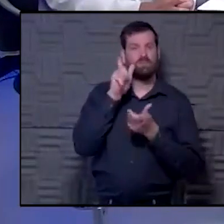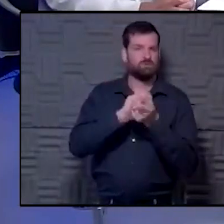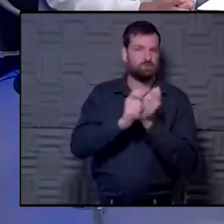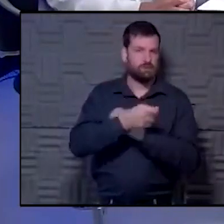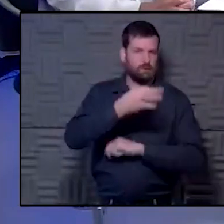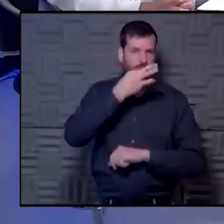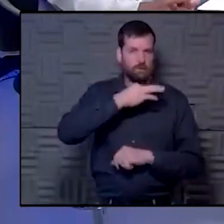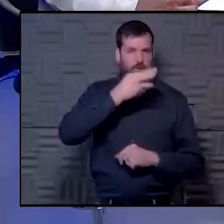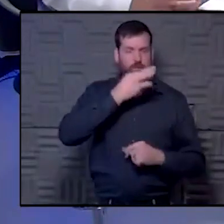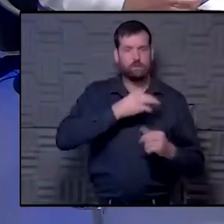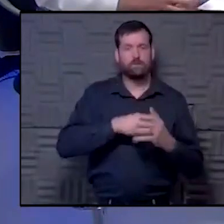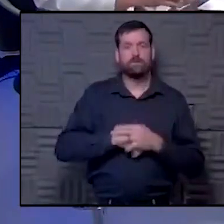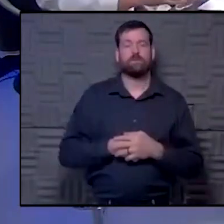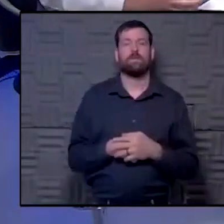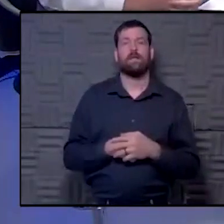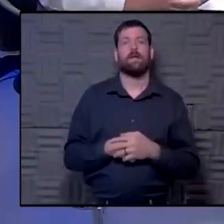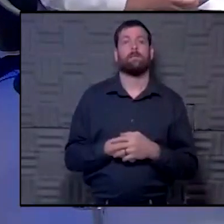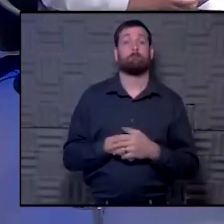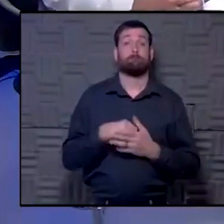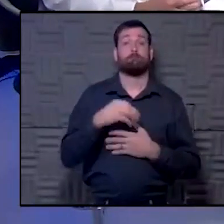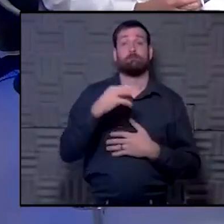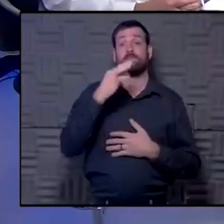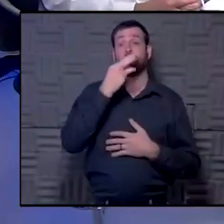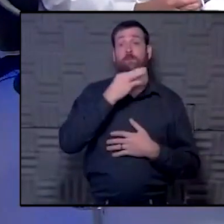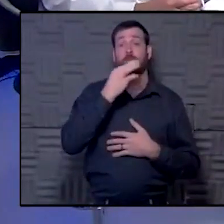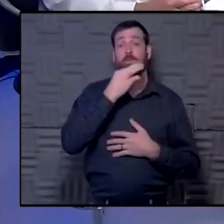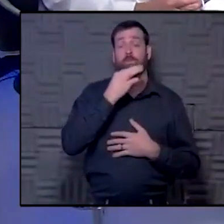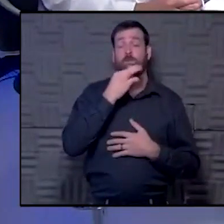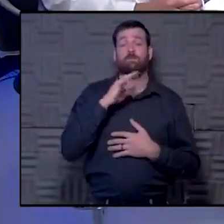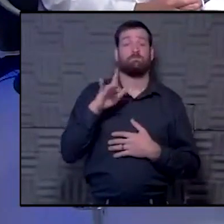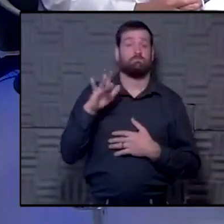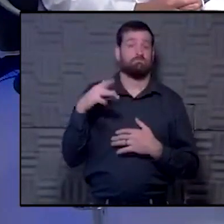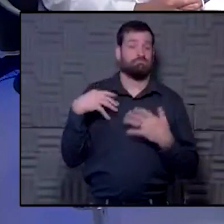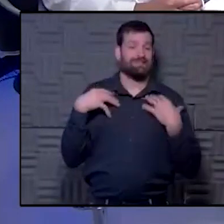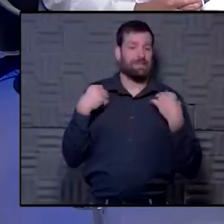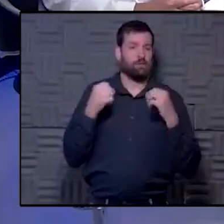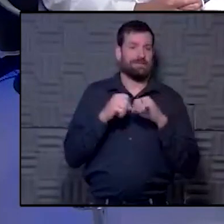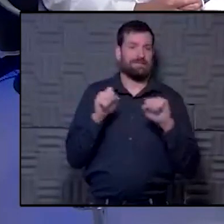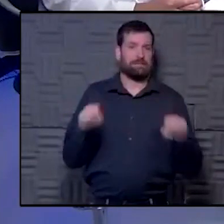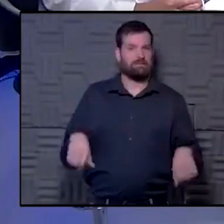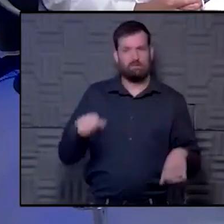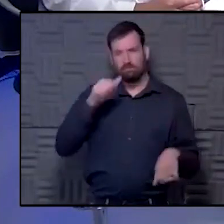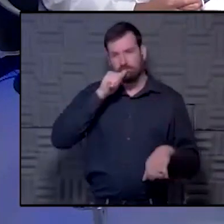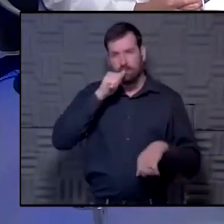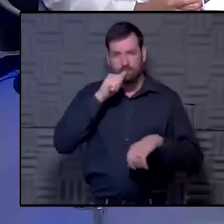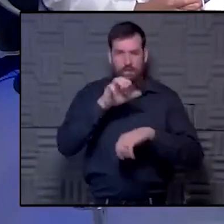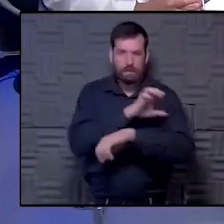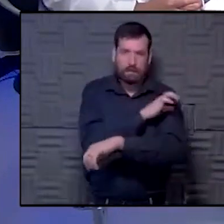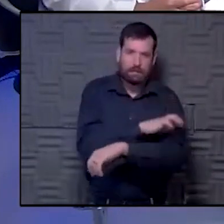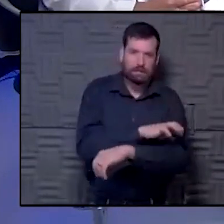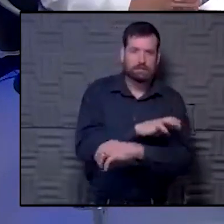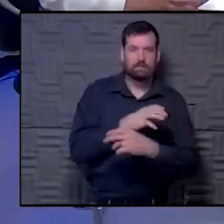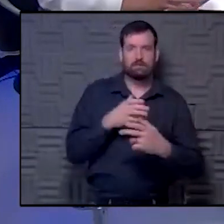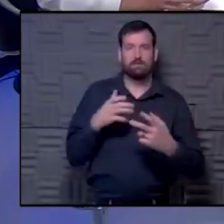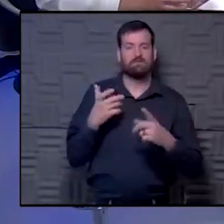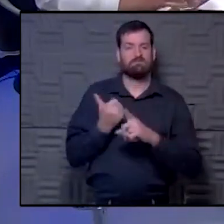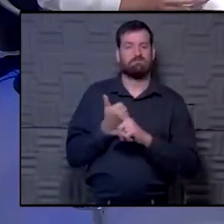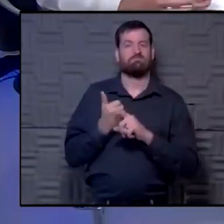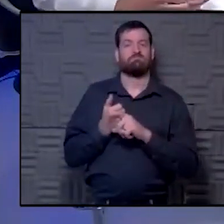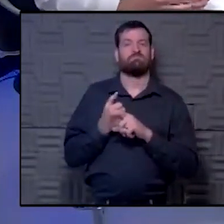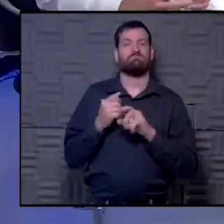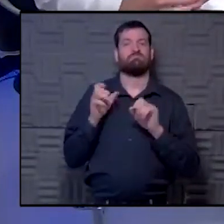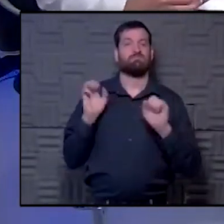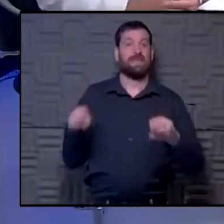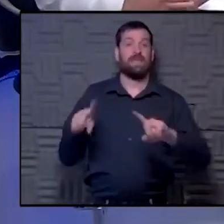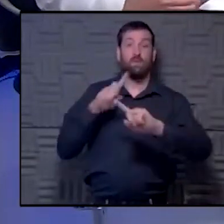soon, because I think soon the health systems, the private clinics, are going to be able to